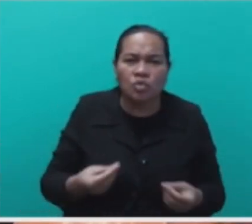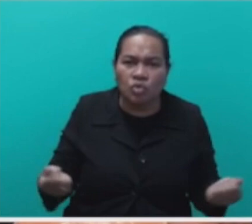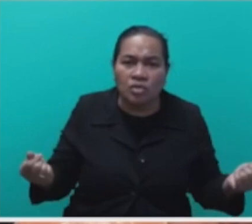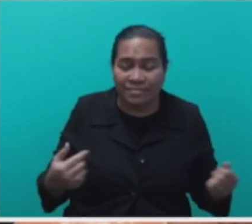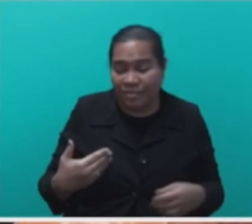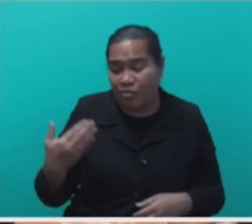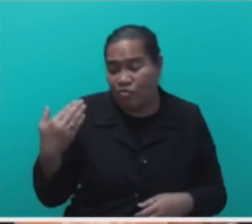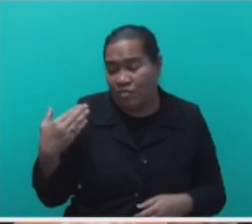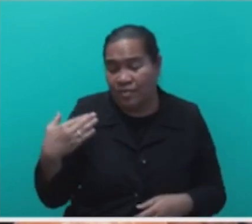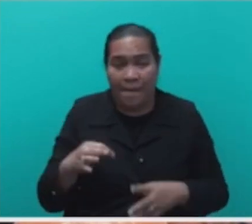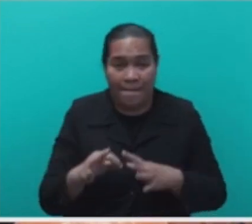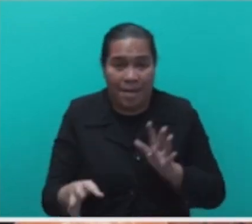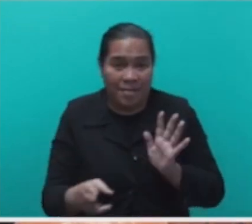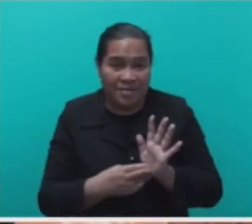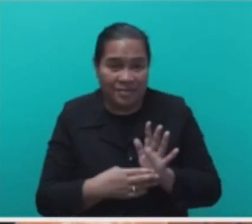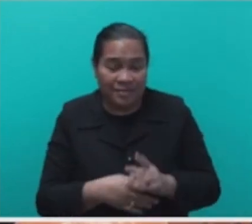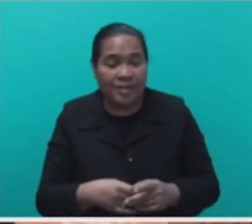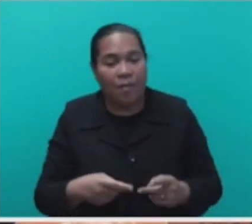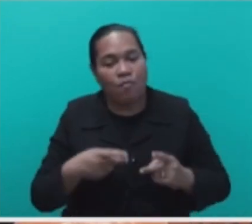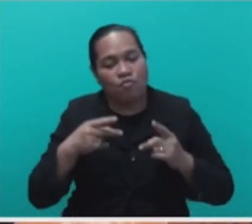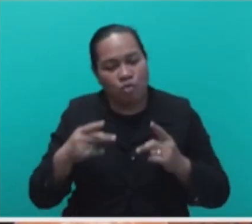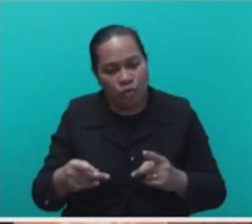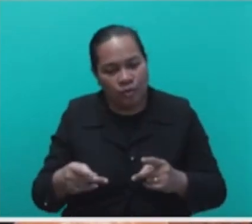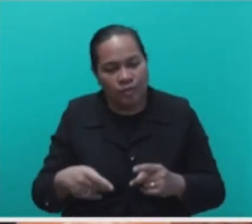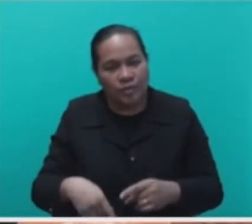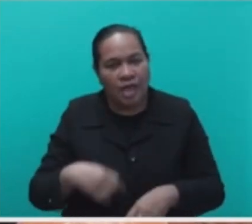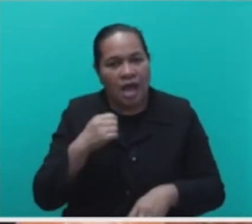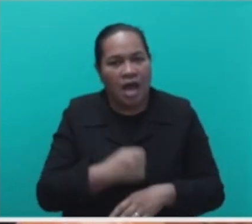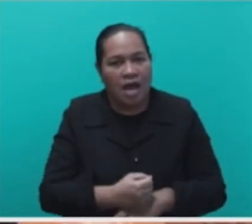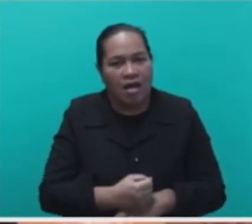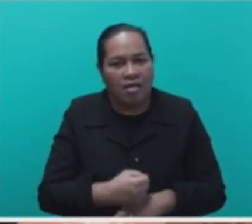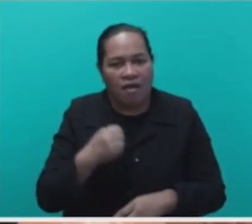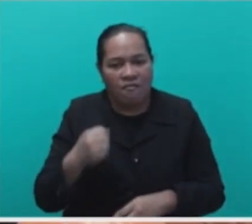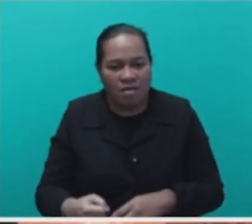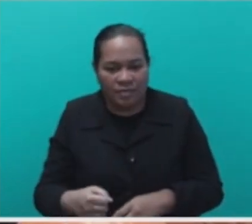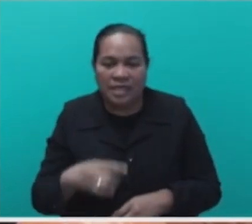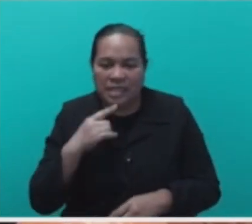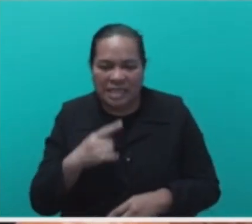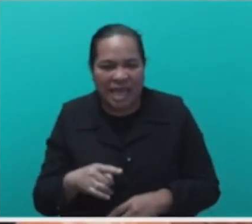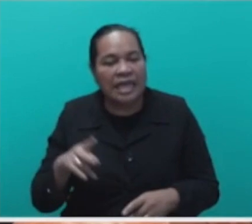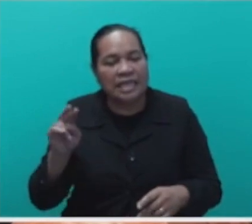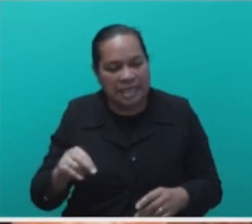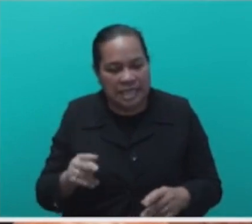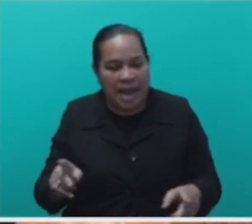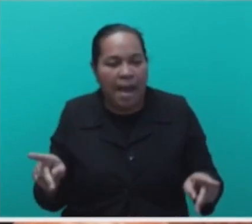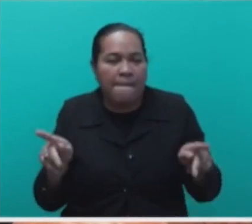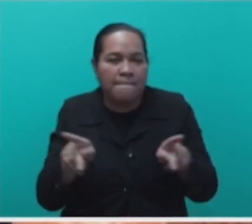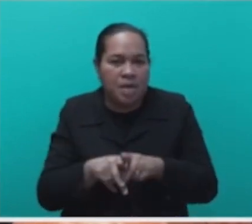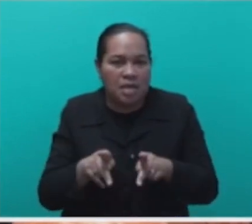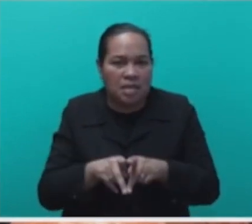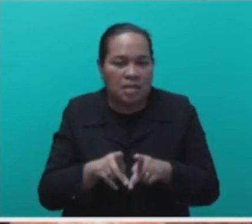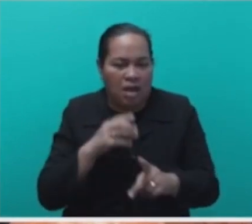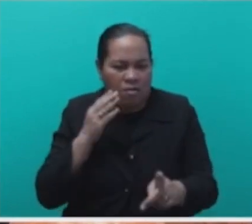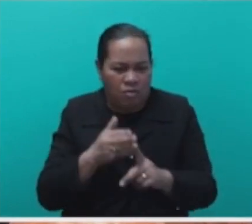Recently, the Honorable Prime Minister has proposed a government of national unity or a bipartisan approach.